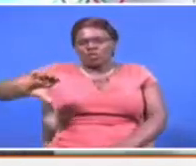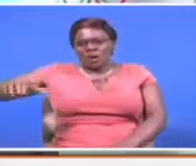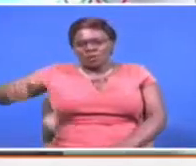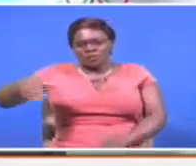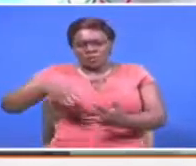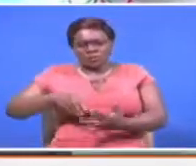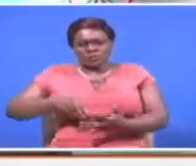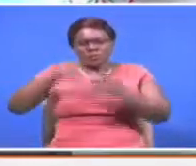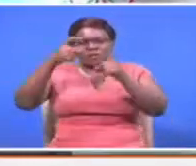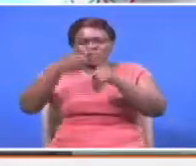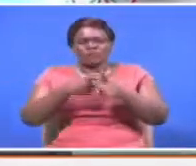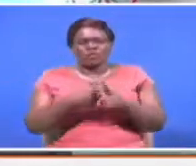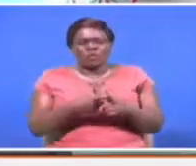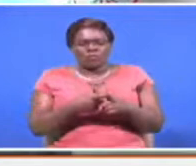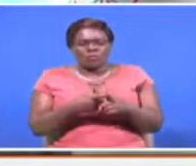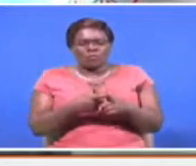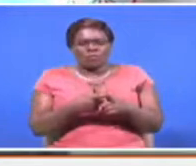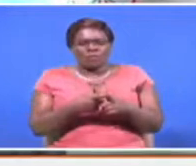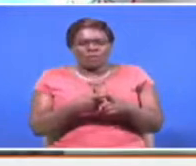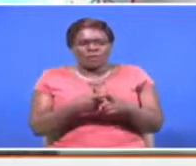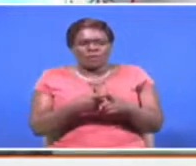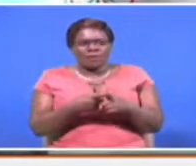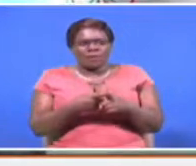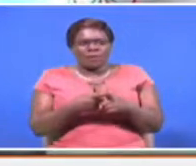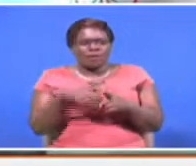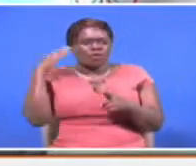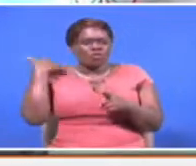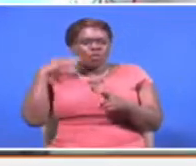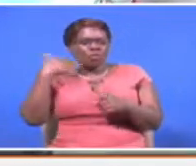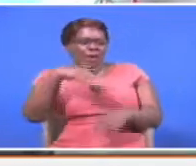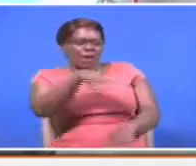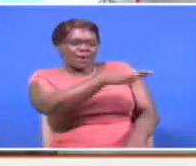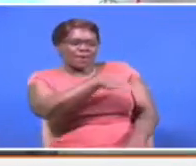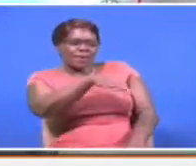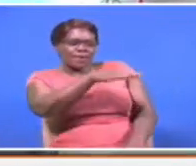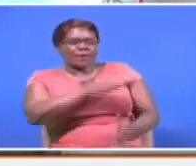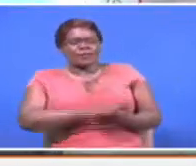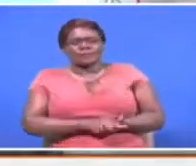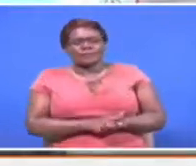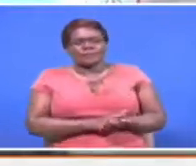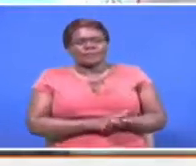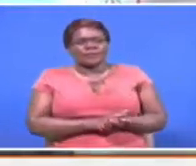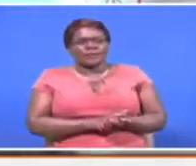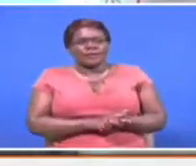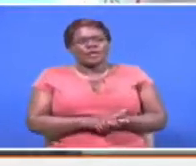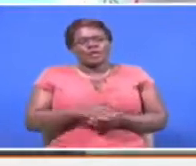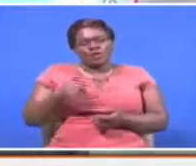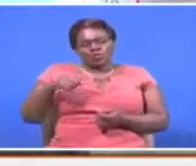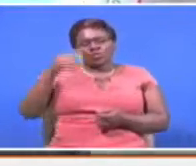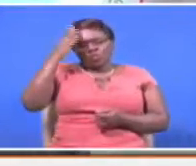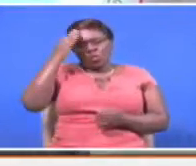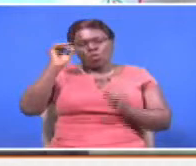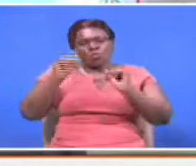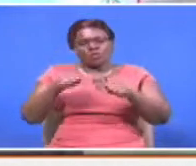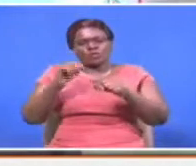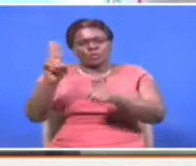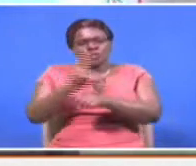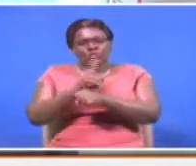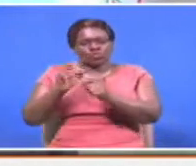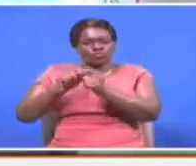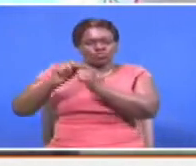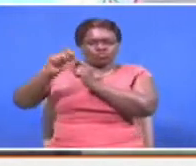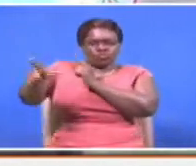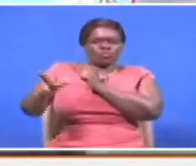especially those coming from the banditry zones, will get to know that they can actually use the